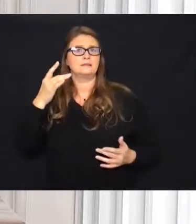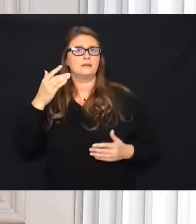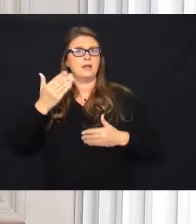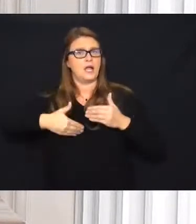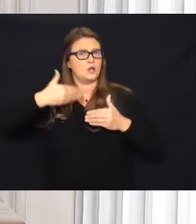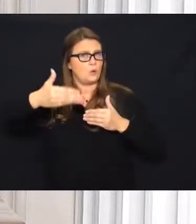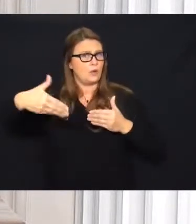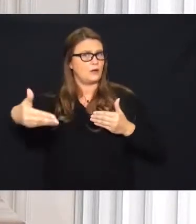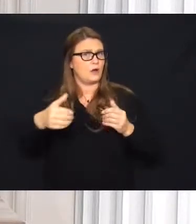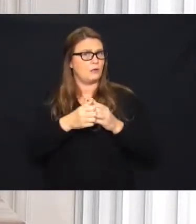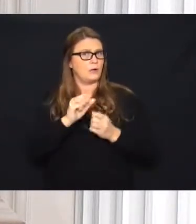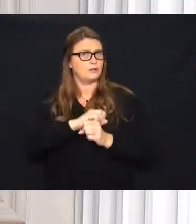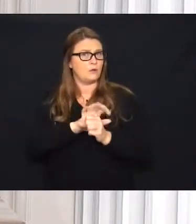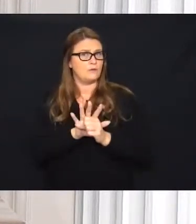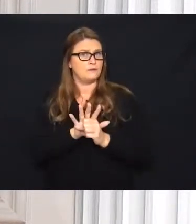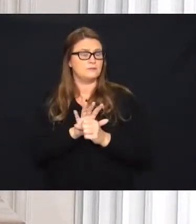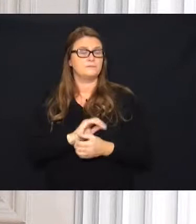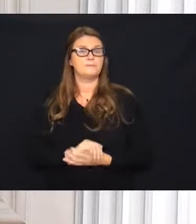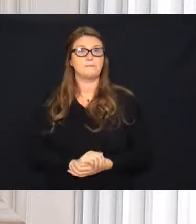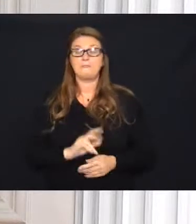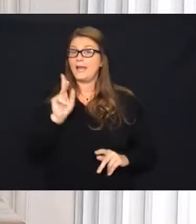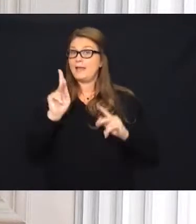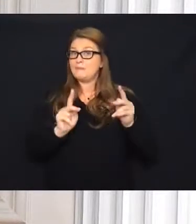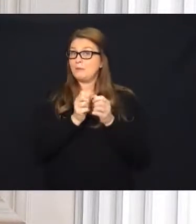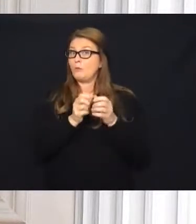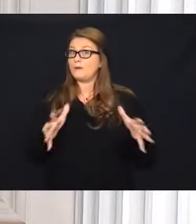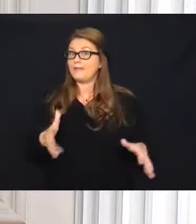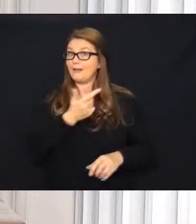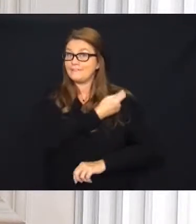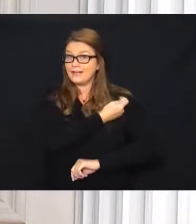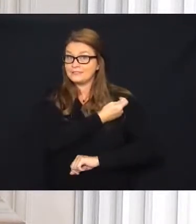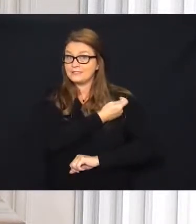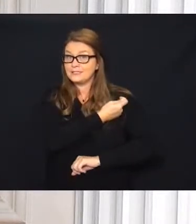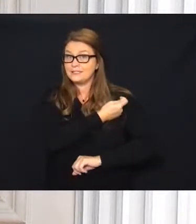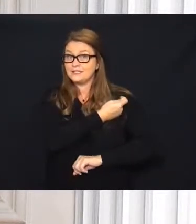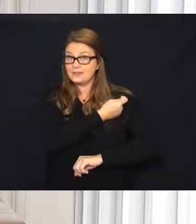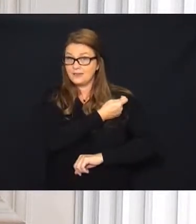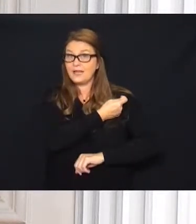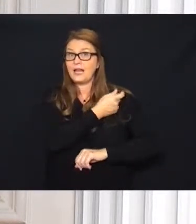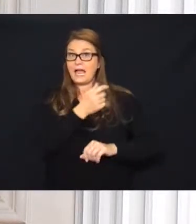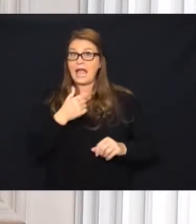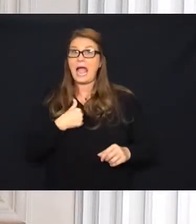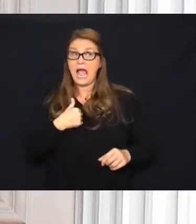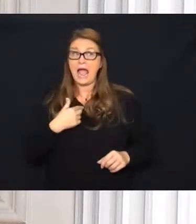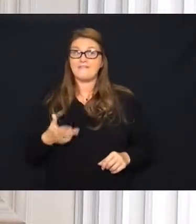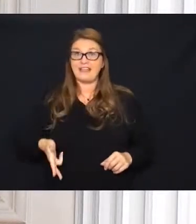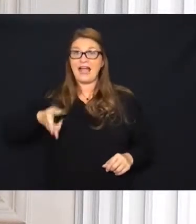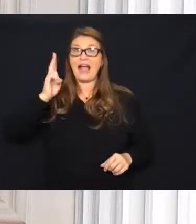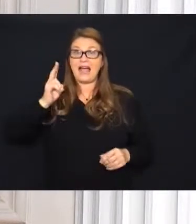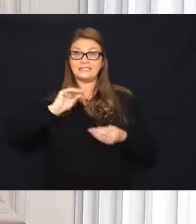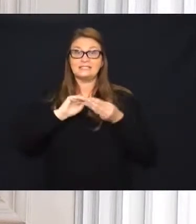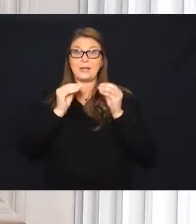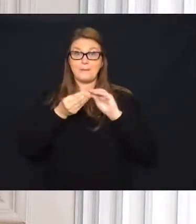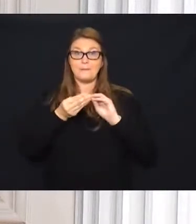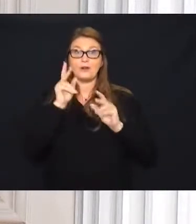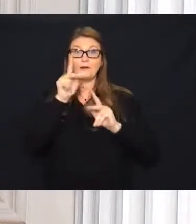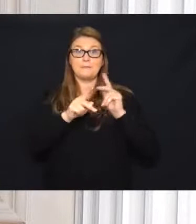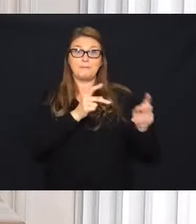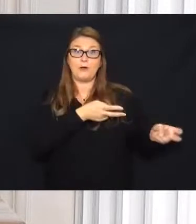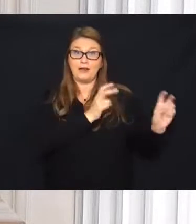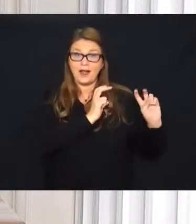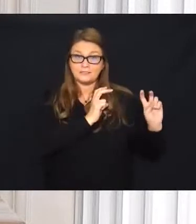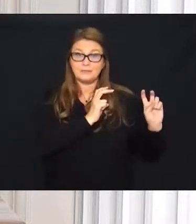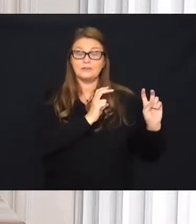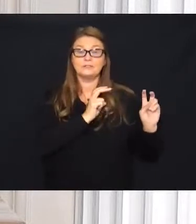COVID-19. We also know that unvaccinated people are making up the absolute high majority of people in hospitals and